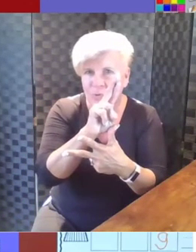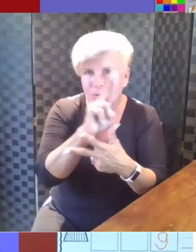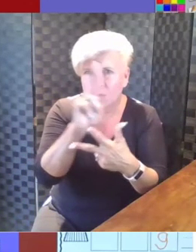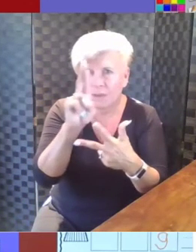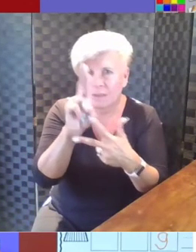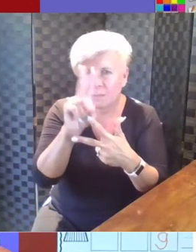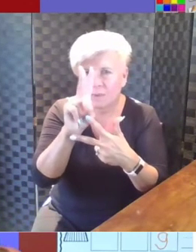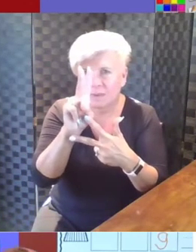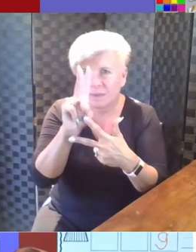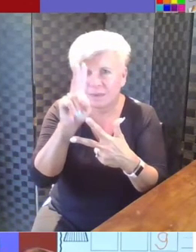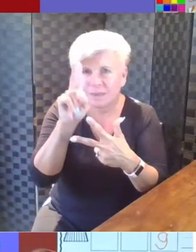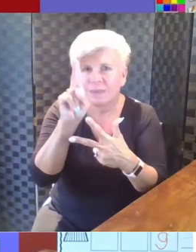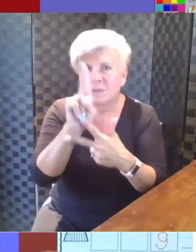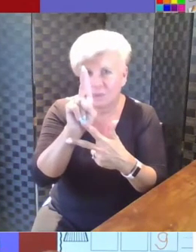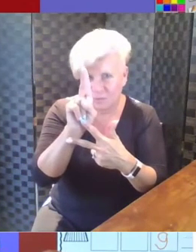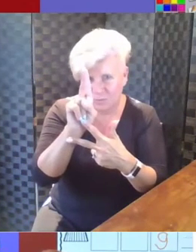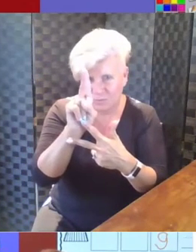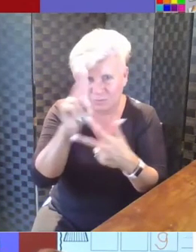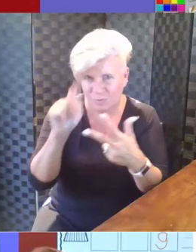the middle,